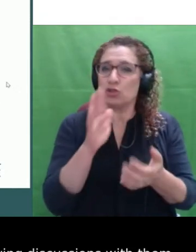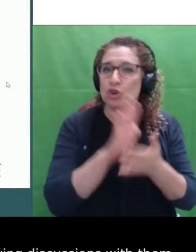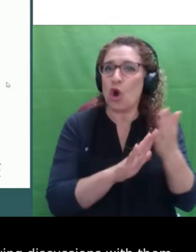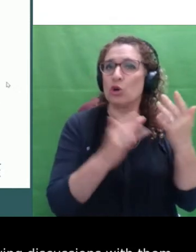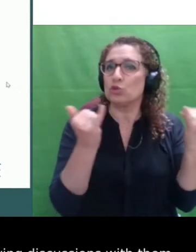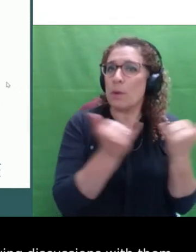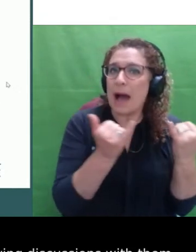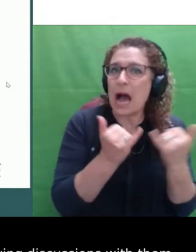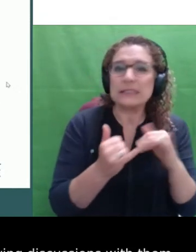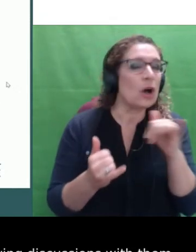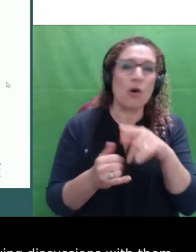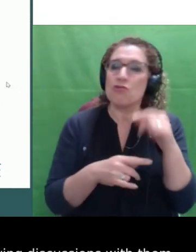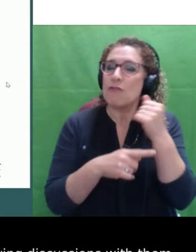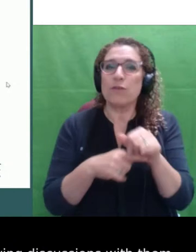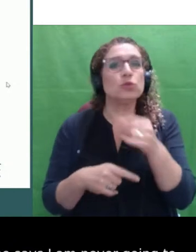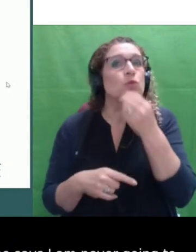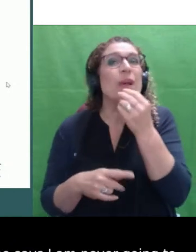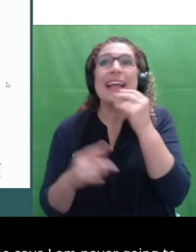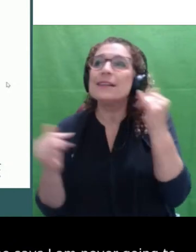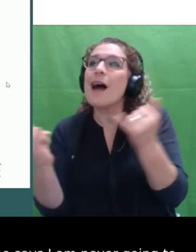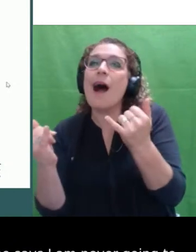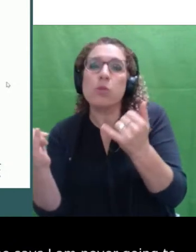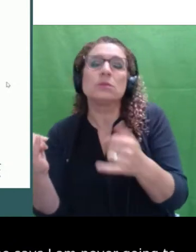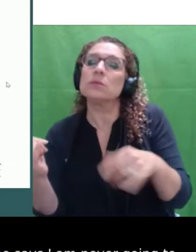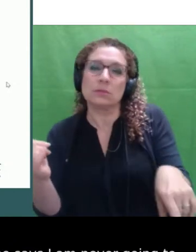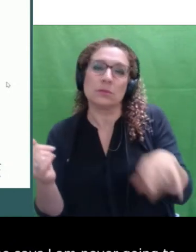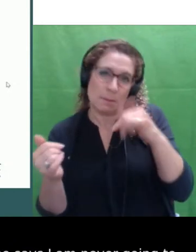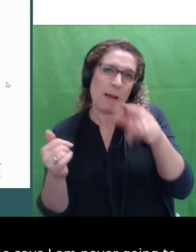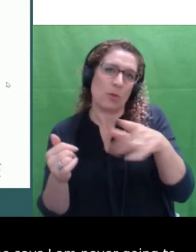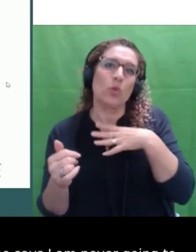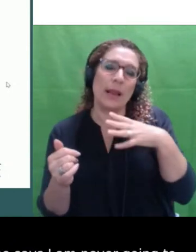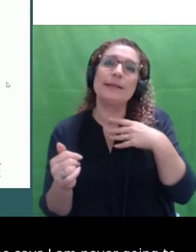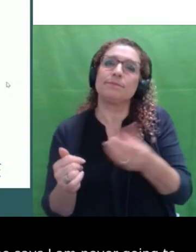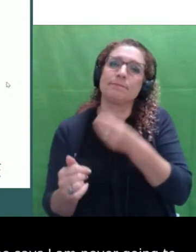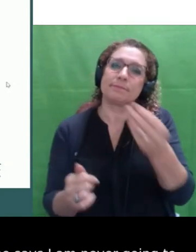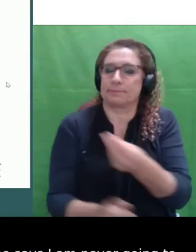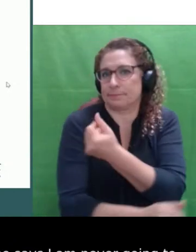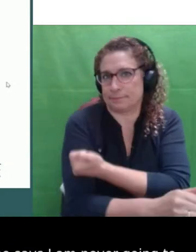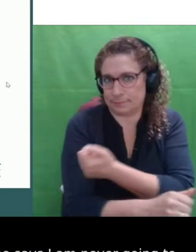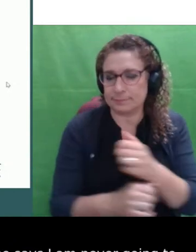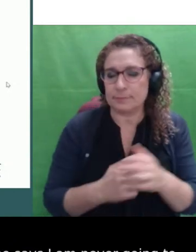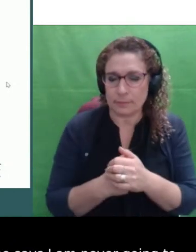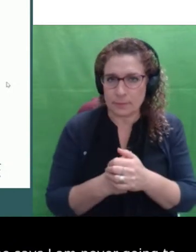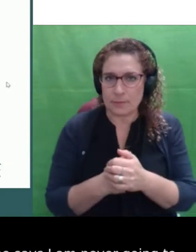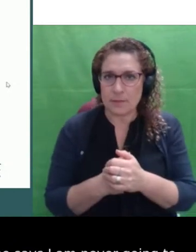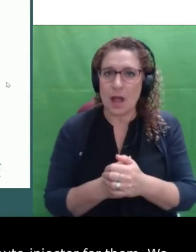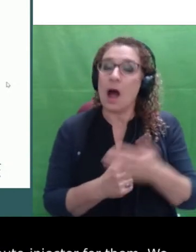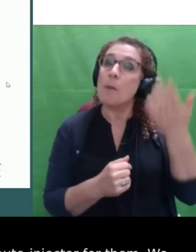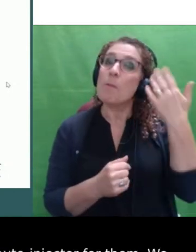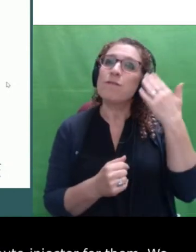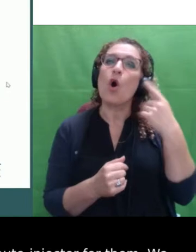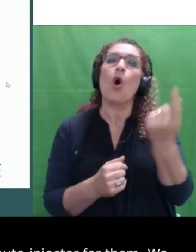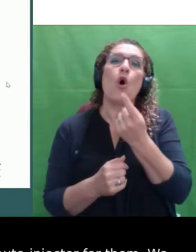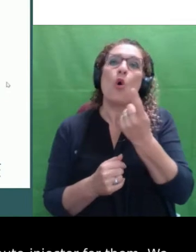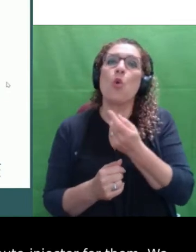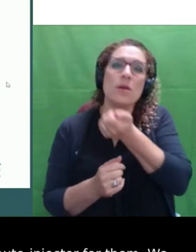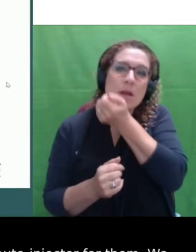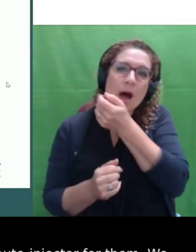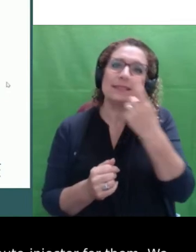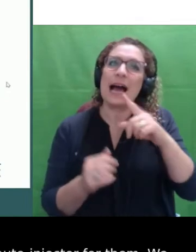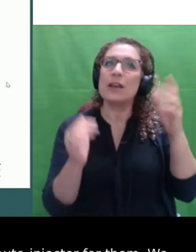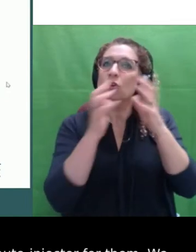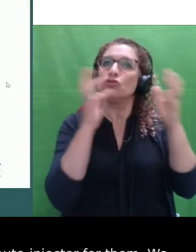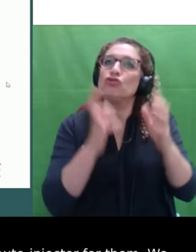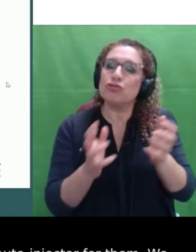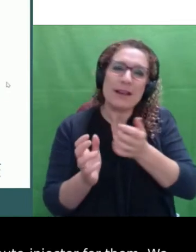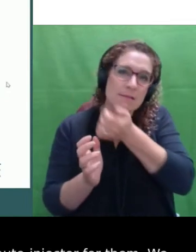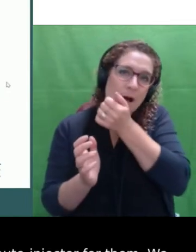you may well want to consider an adrenaline auto injector for them we used to say for those with peanut and trina allergies because they were at higher risk